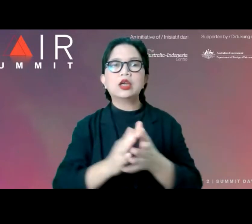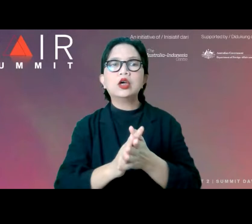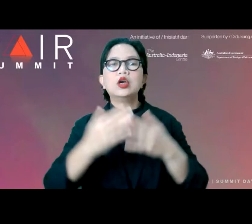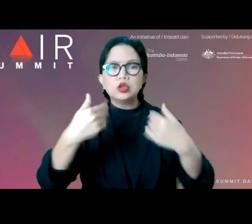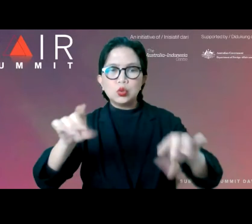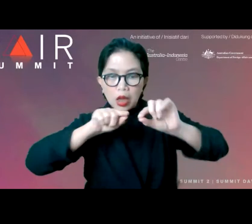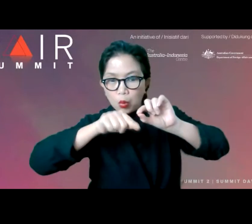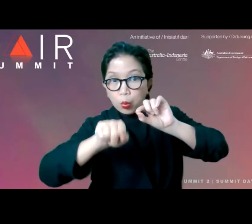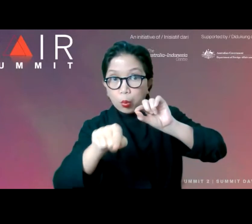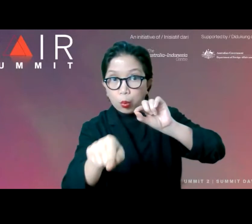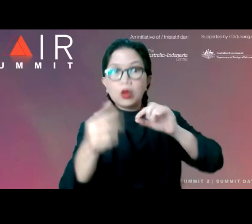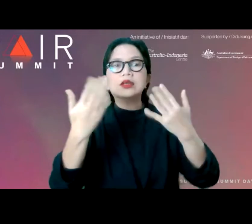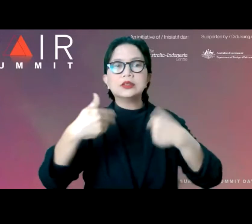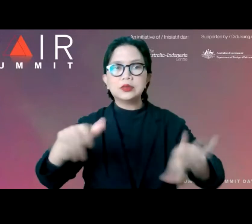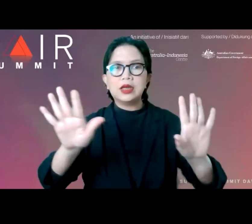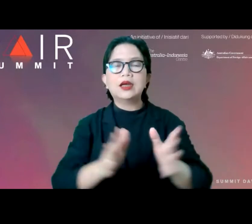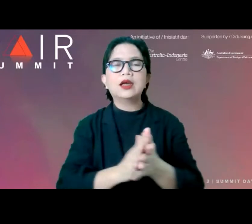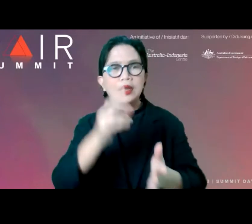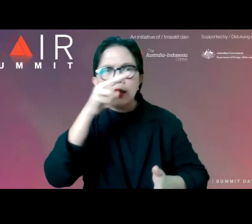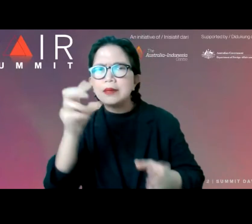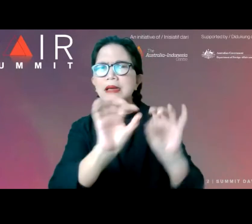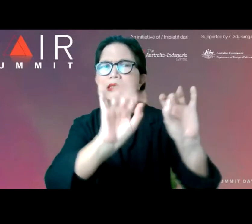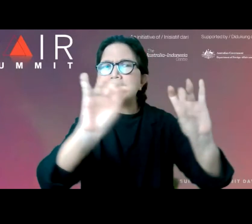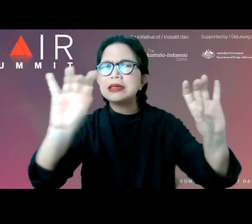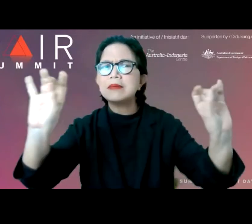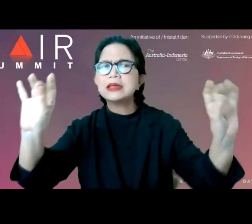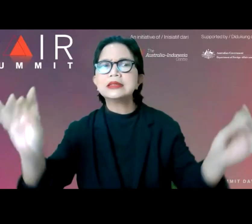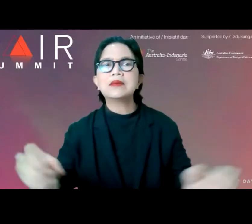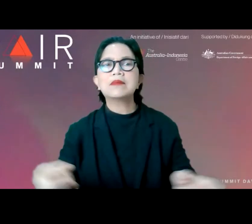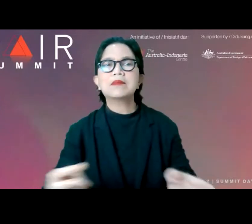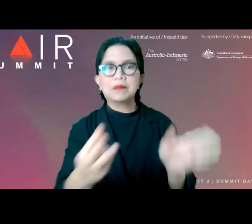the issues around